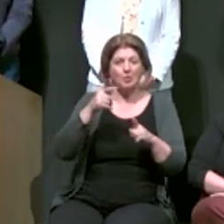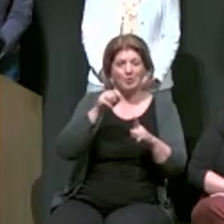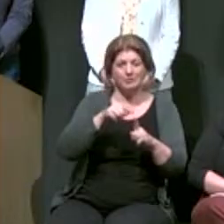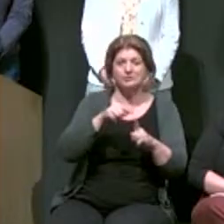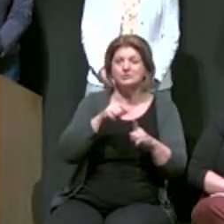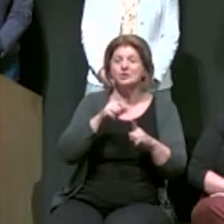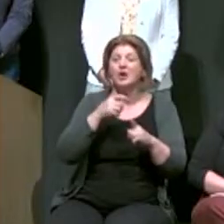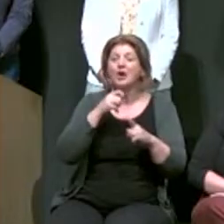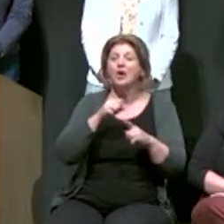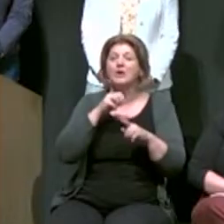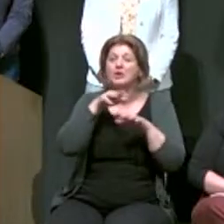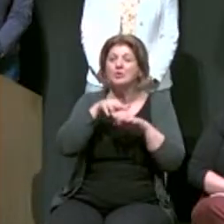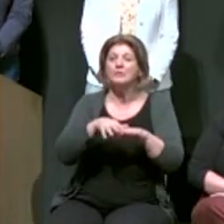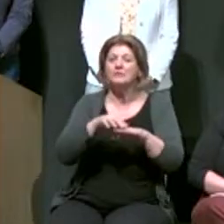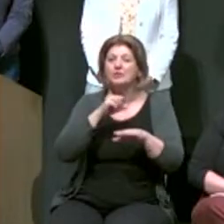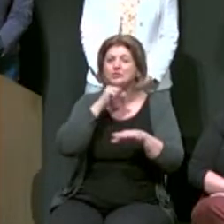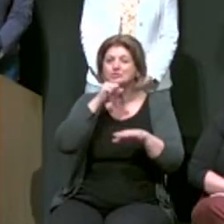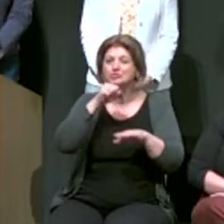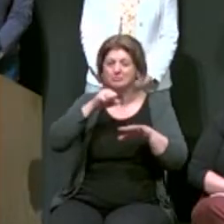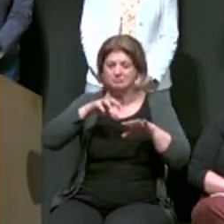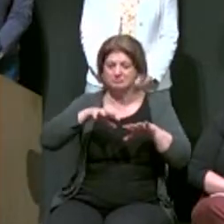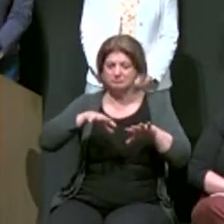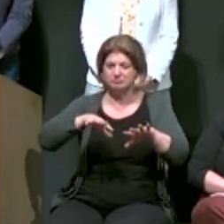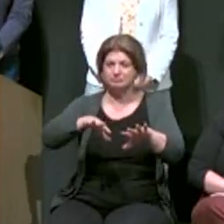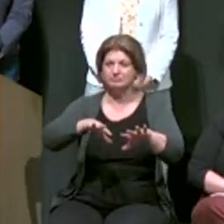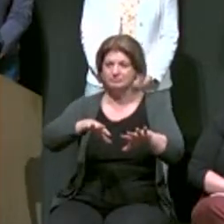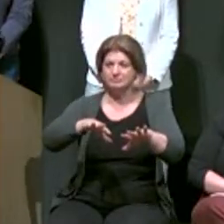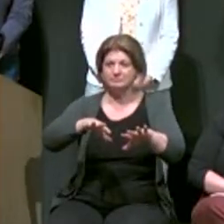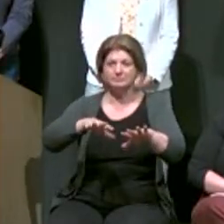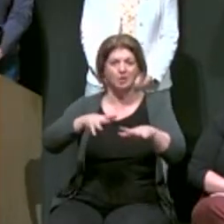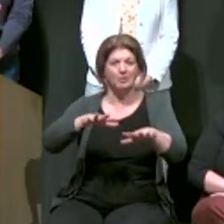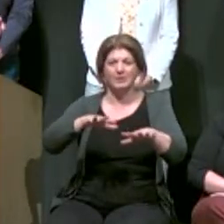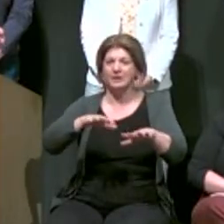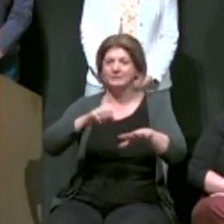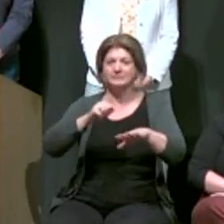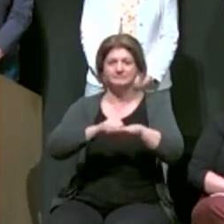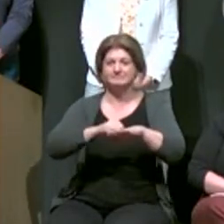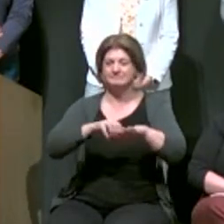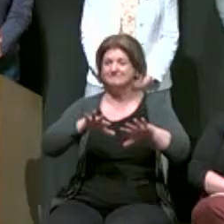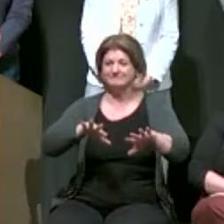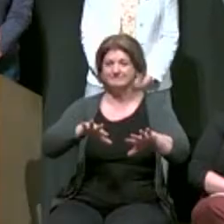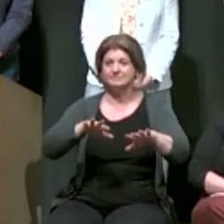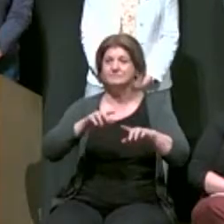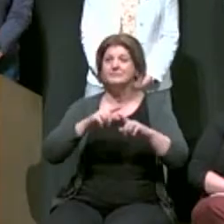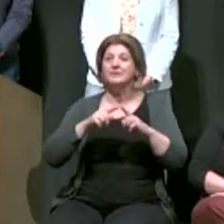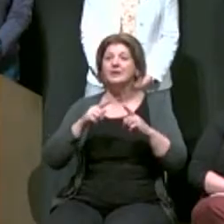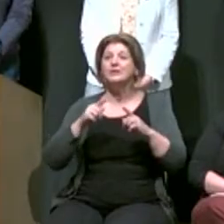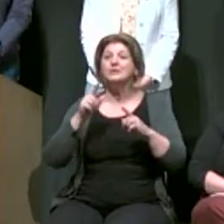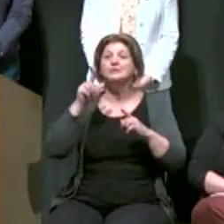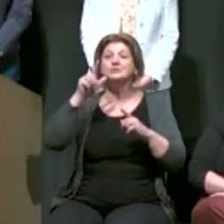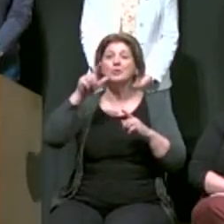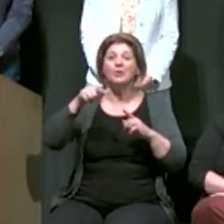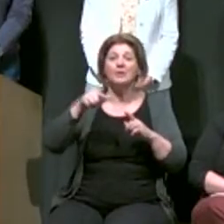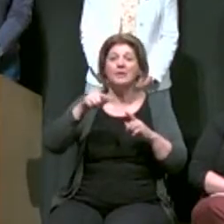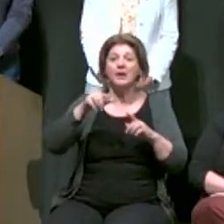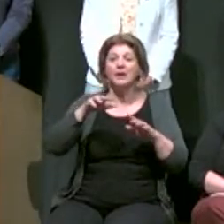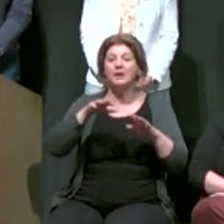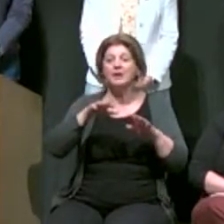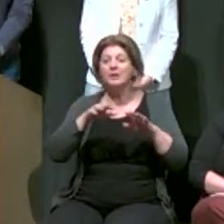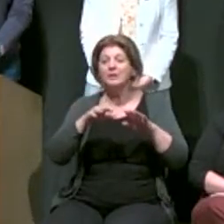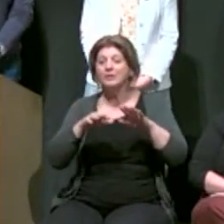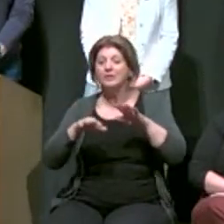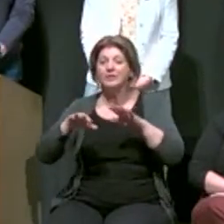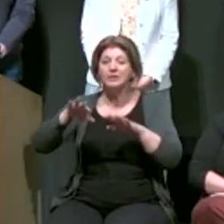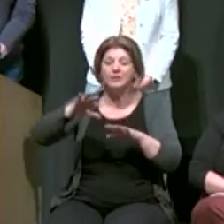is already locked in. Now, what areas will be exposed, what areas